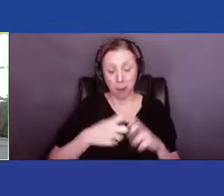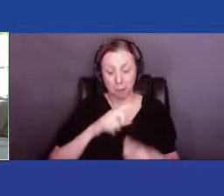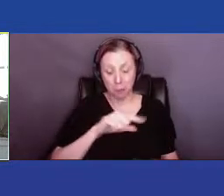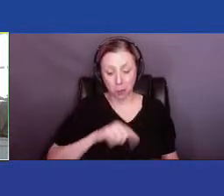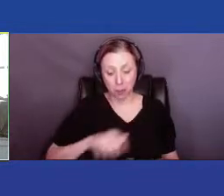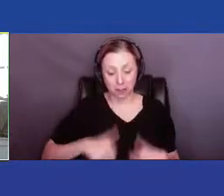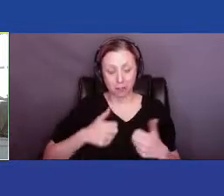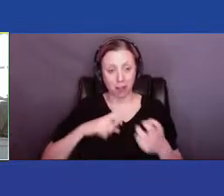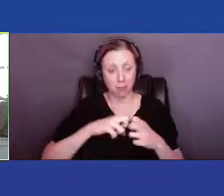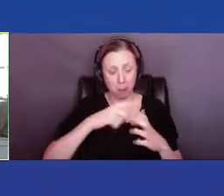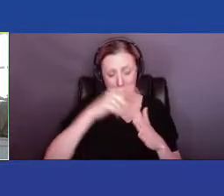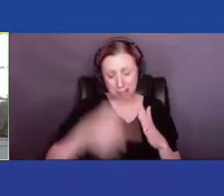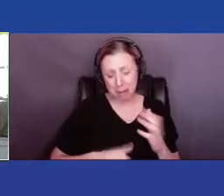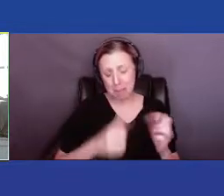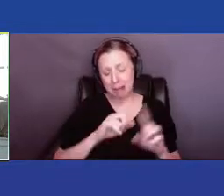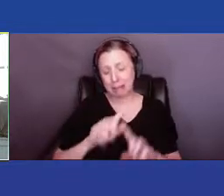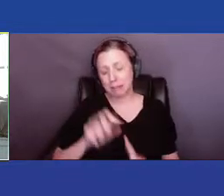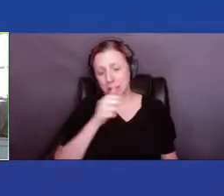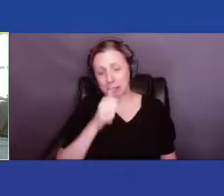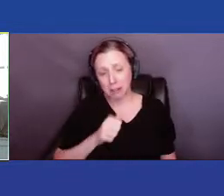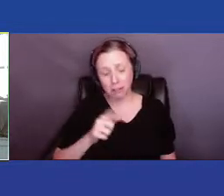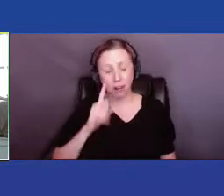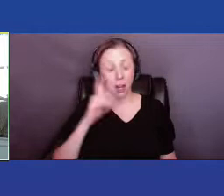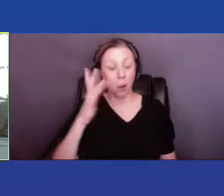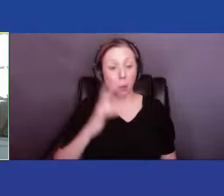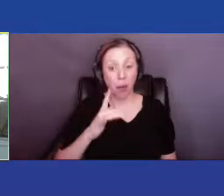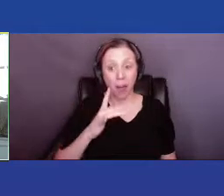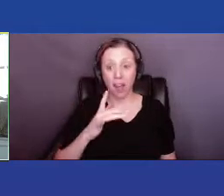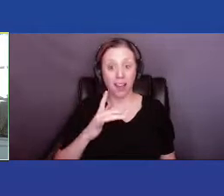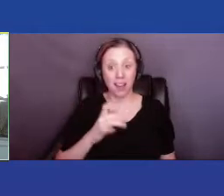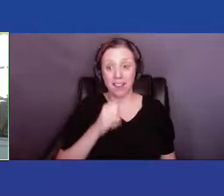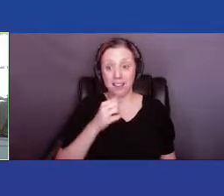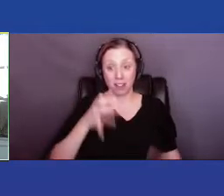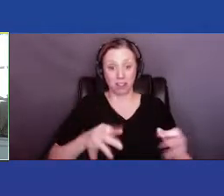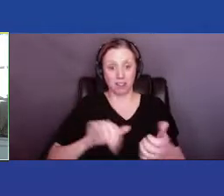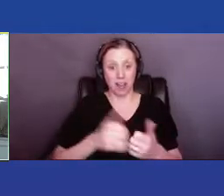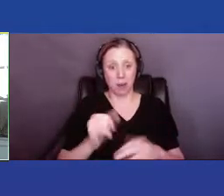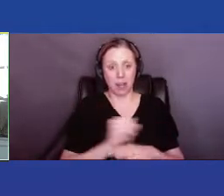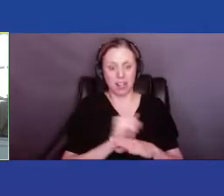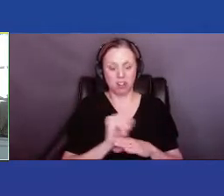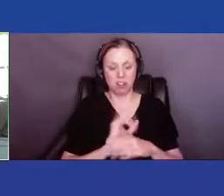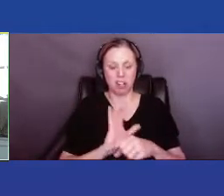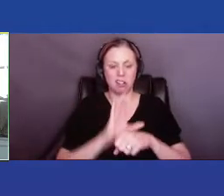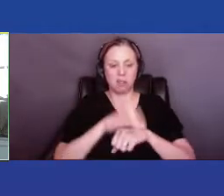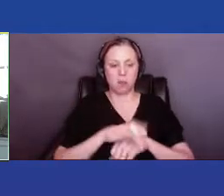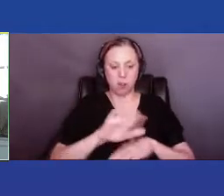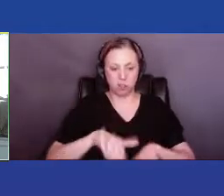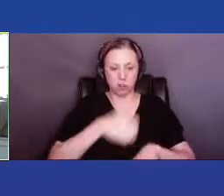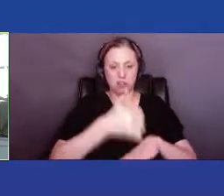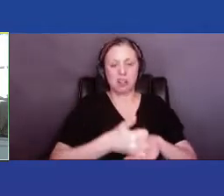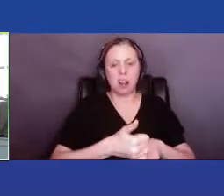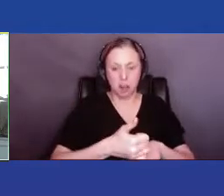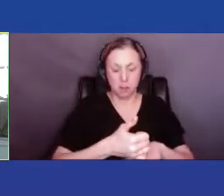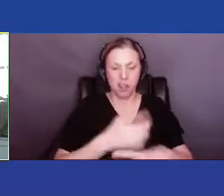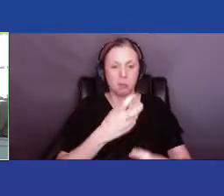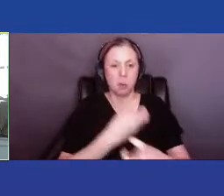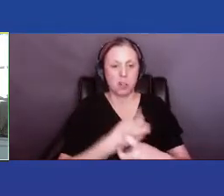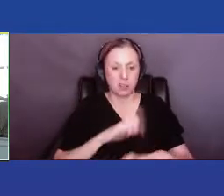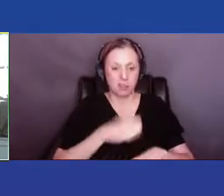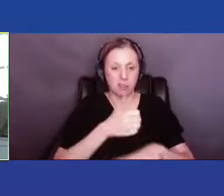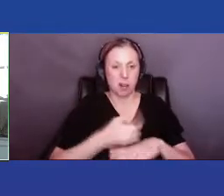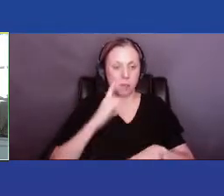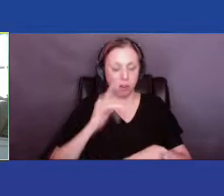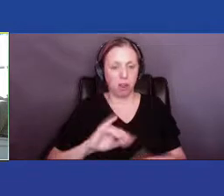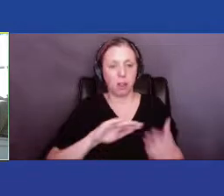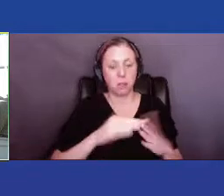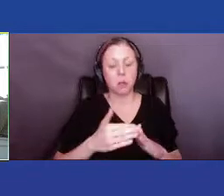and in all kinds of other ways from the injustice of how industry is imposed and toxicity is imposed on the community. So